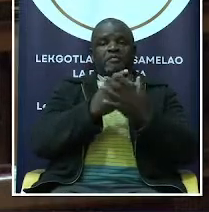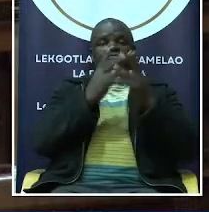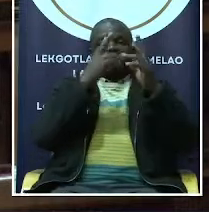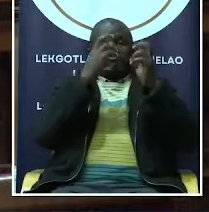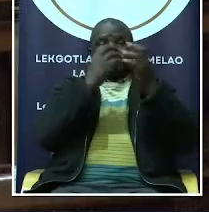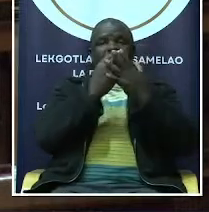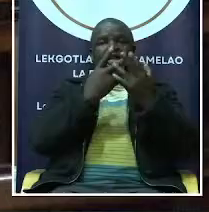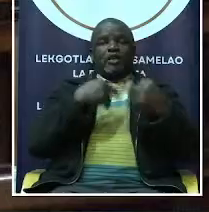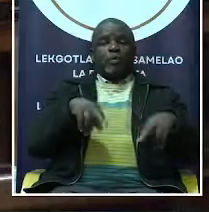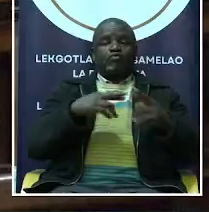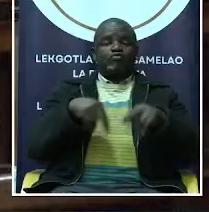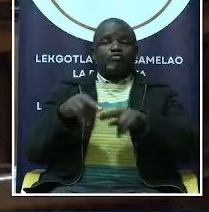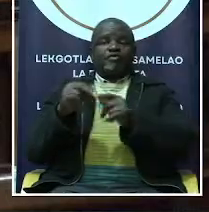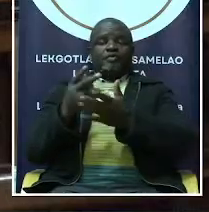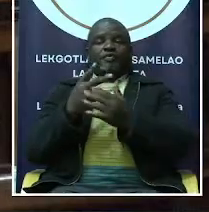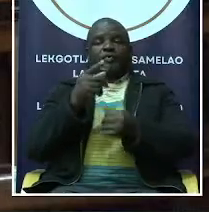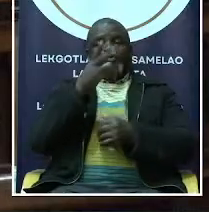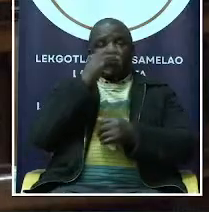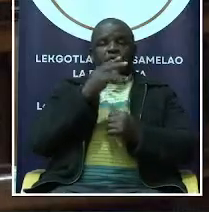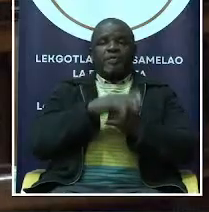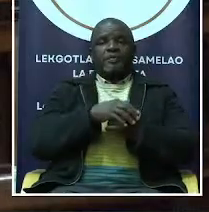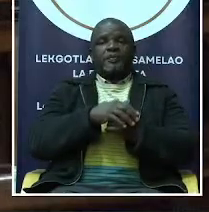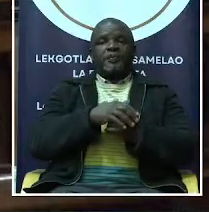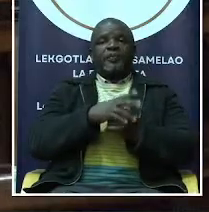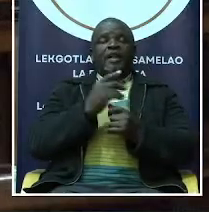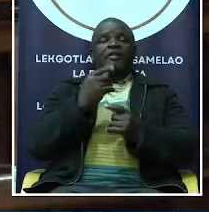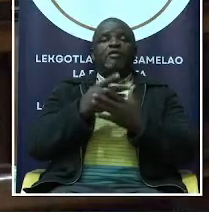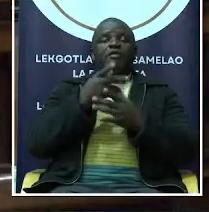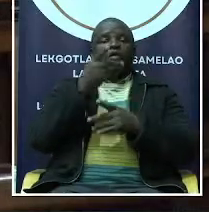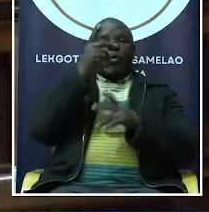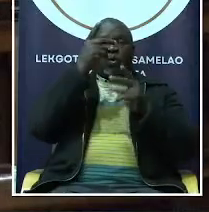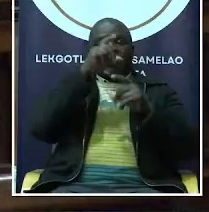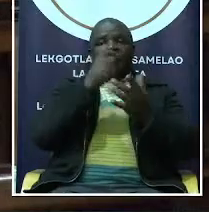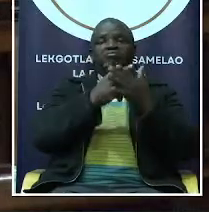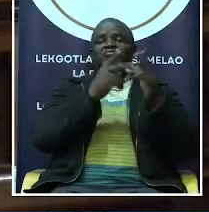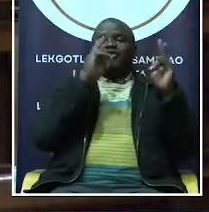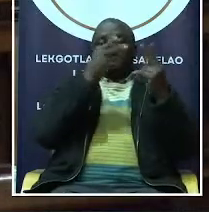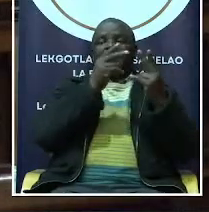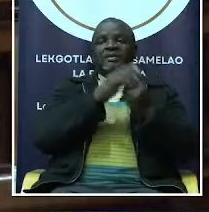in the higher institutions, comrades.